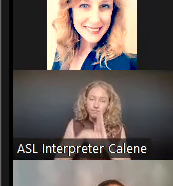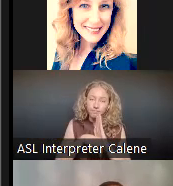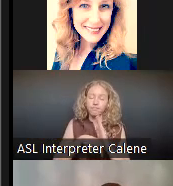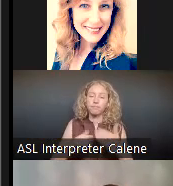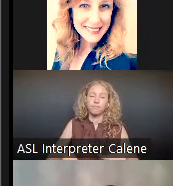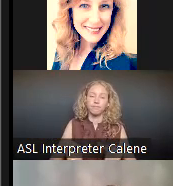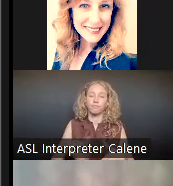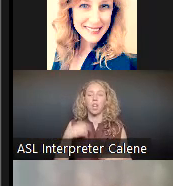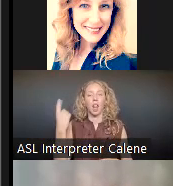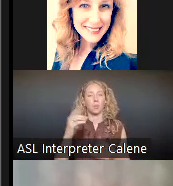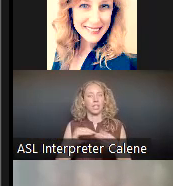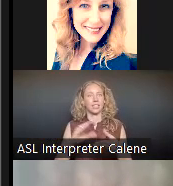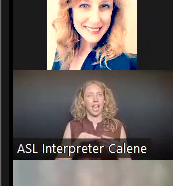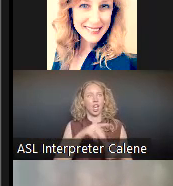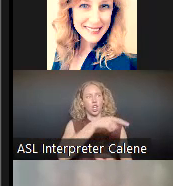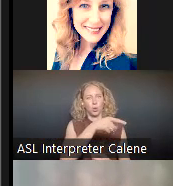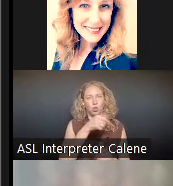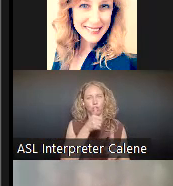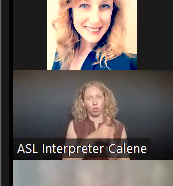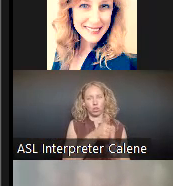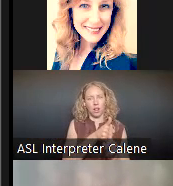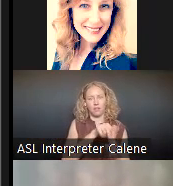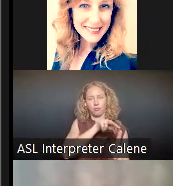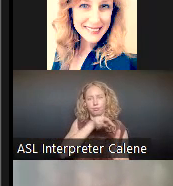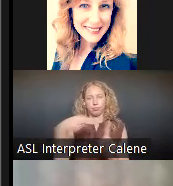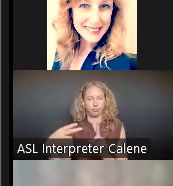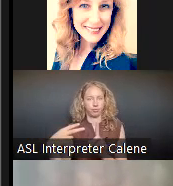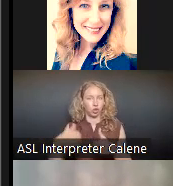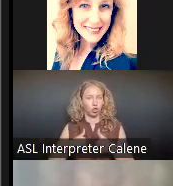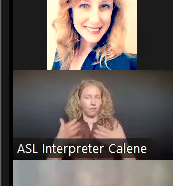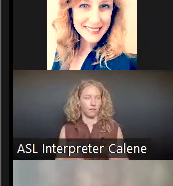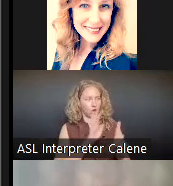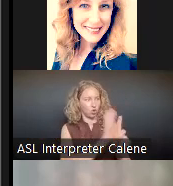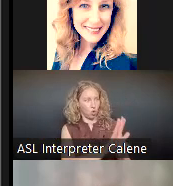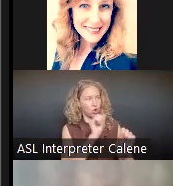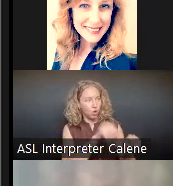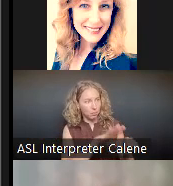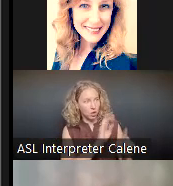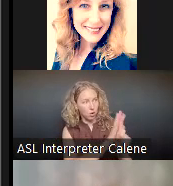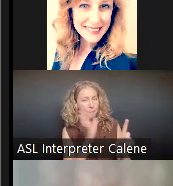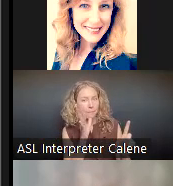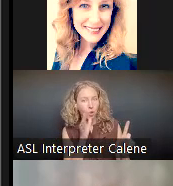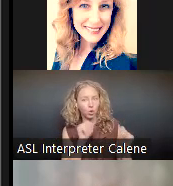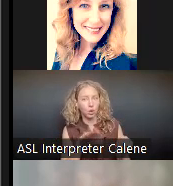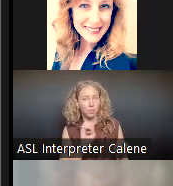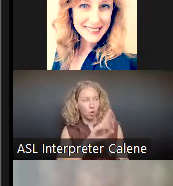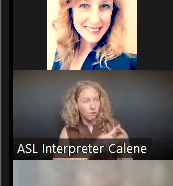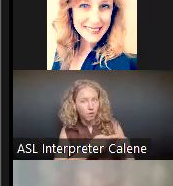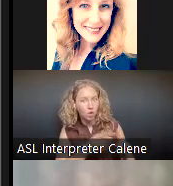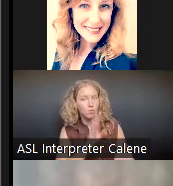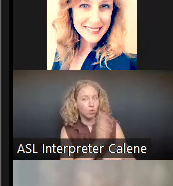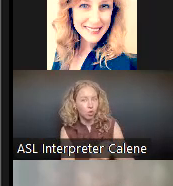I always say, put yourself in the shoes of the survivor, right? This could be your mother, this could be your friend, this could be your daughter, this